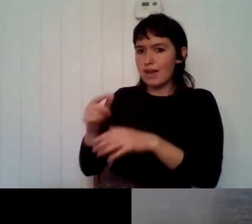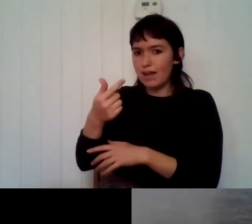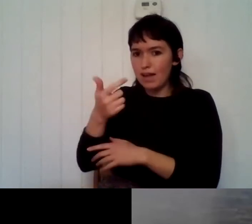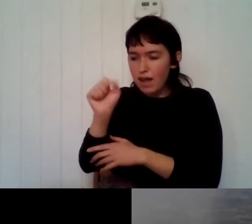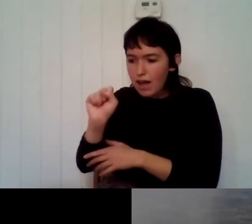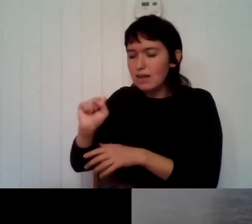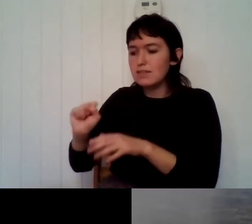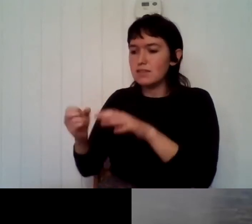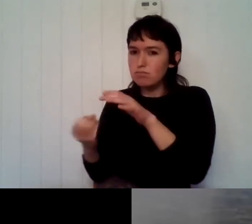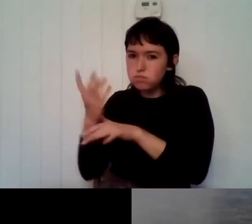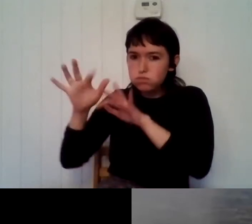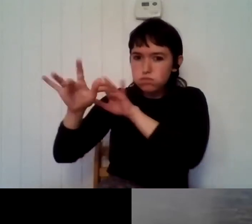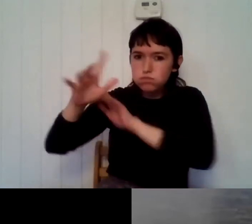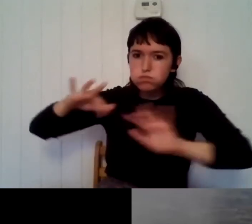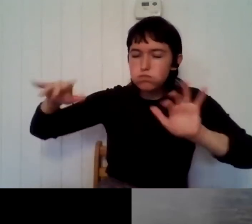that's dangerous?